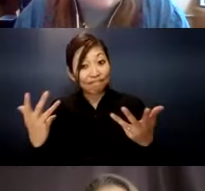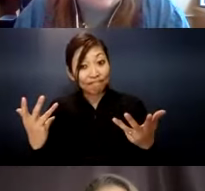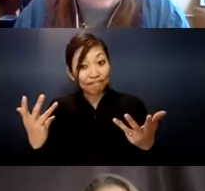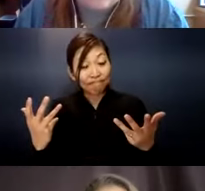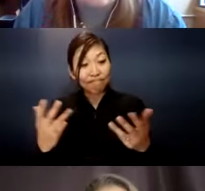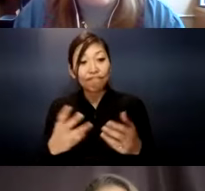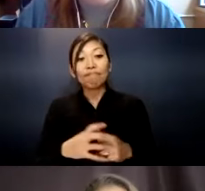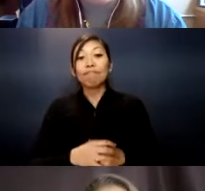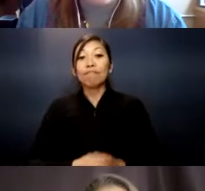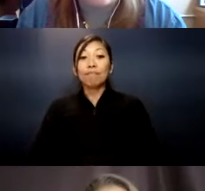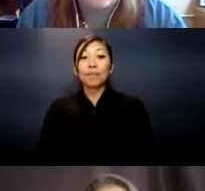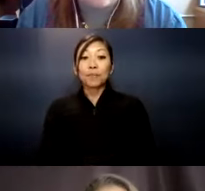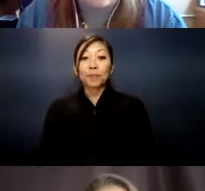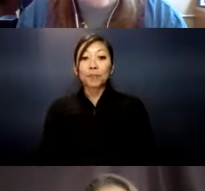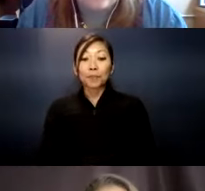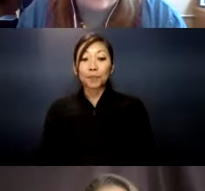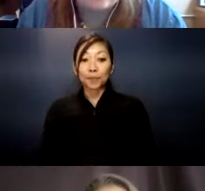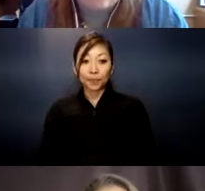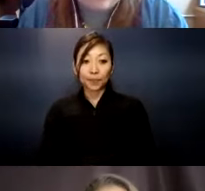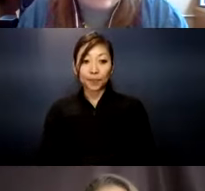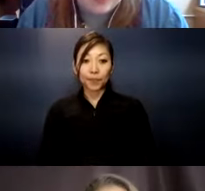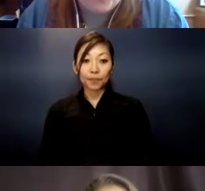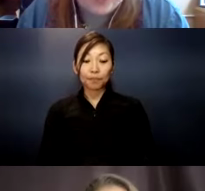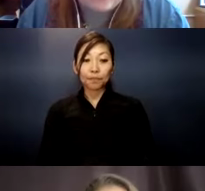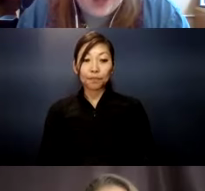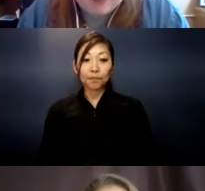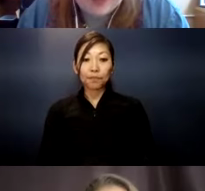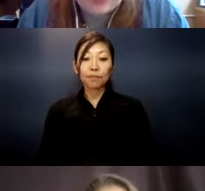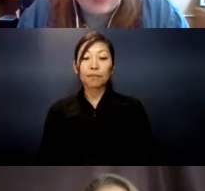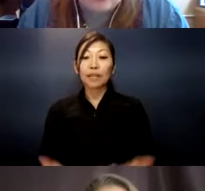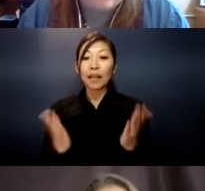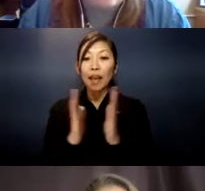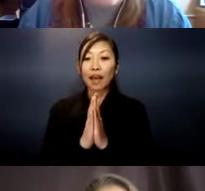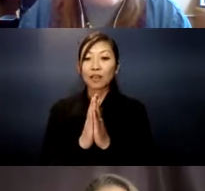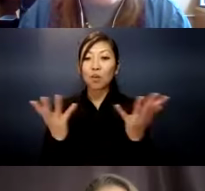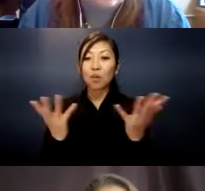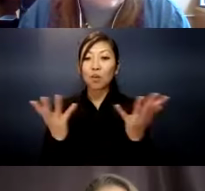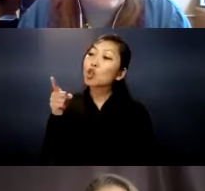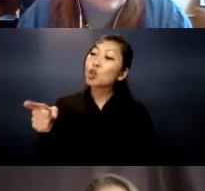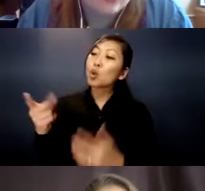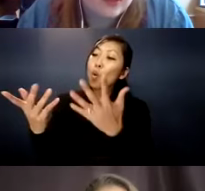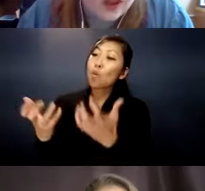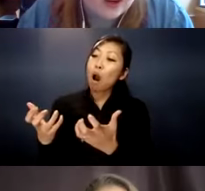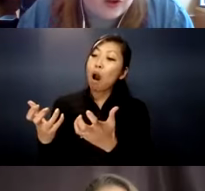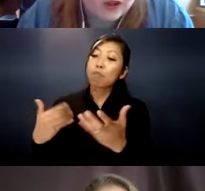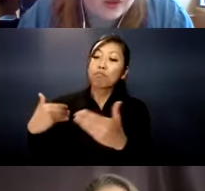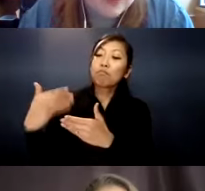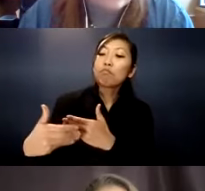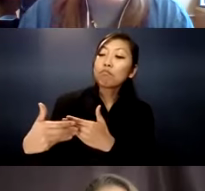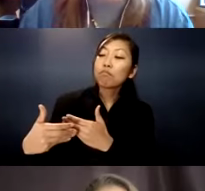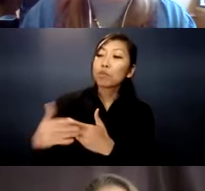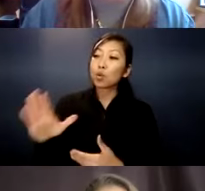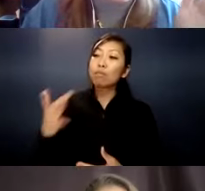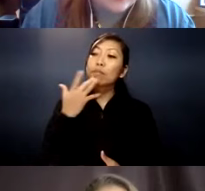them? And part of that is asking what they want to happen. So what's the young person's desired